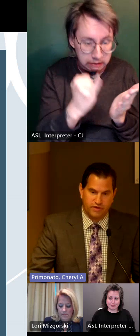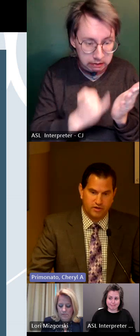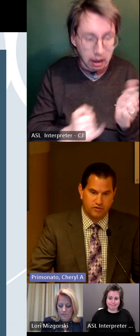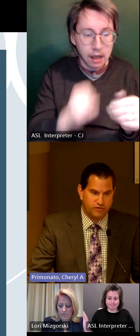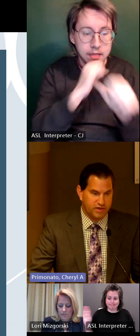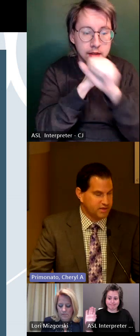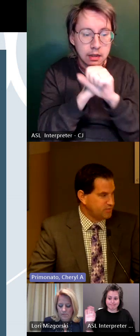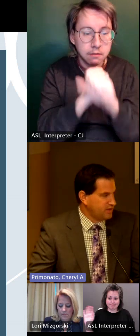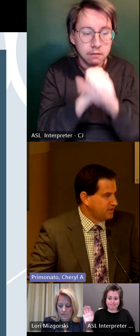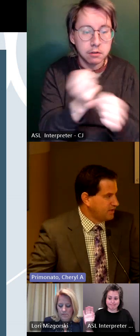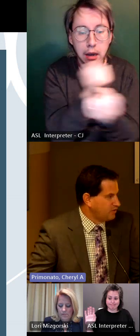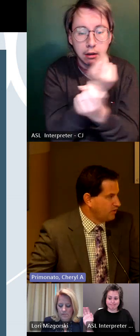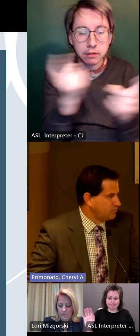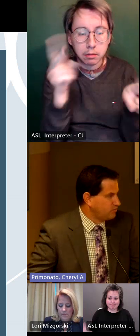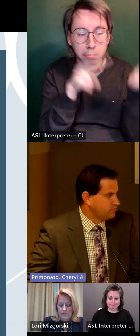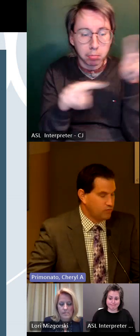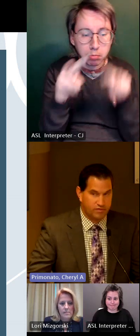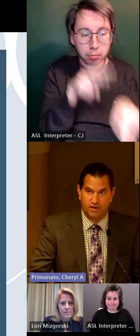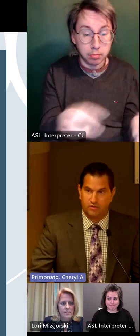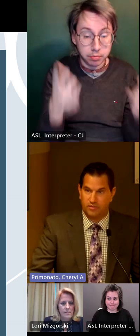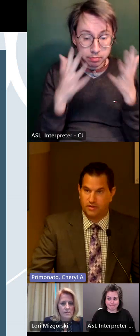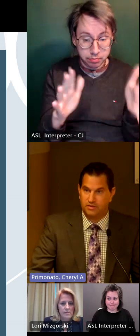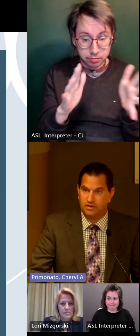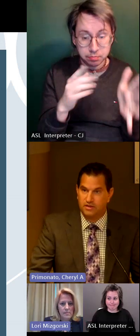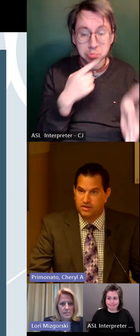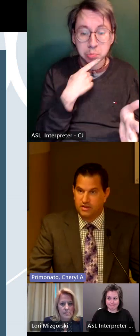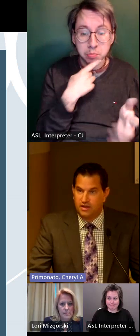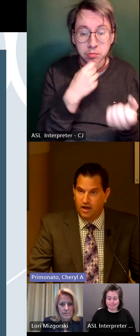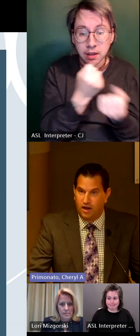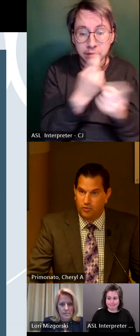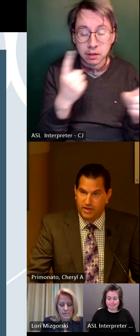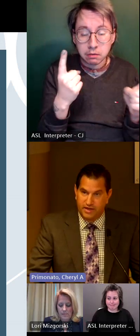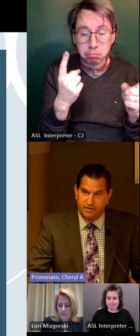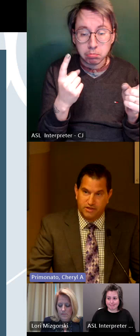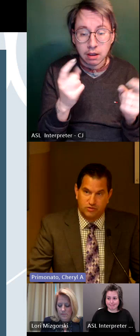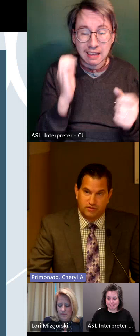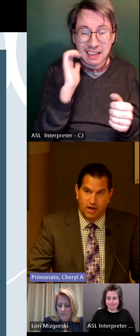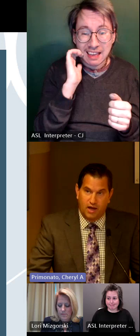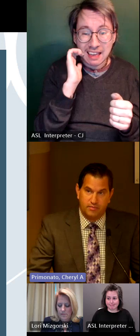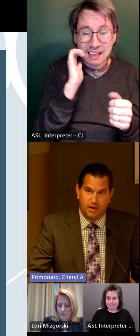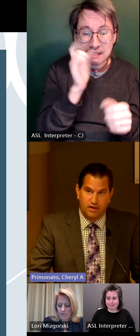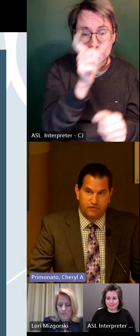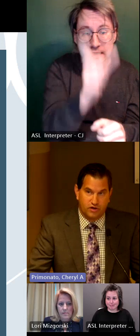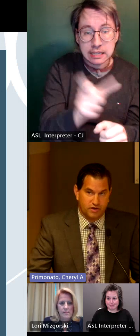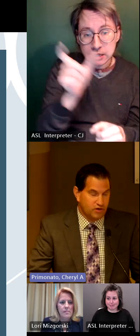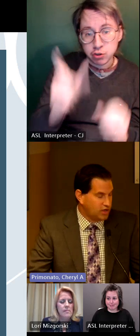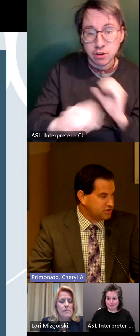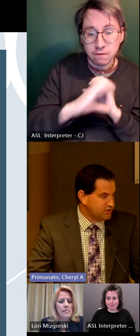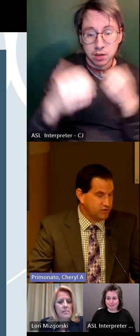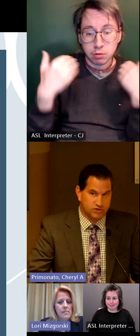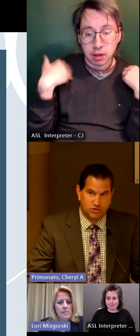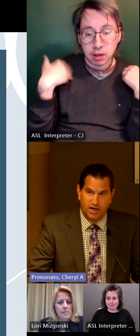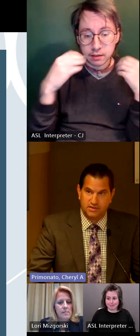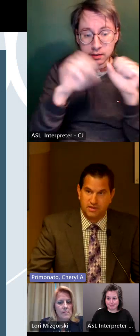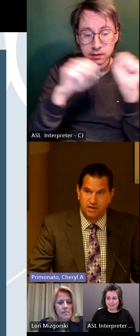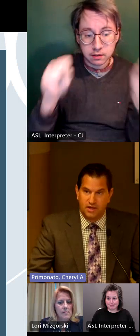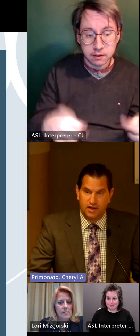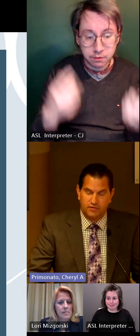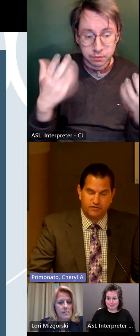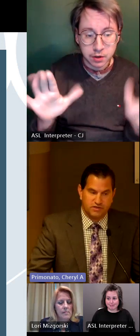also all the vehicle fleet has been equipped with the equipment. We need additional time for Hitachi